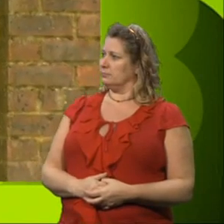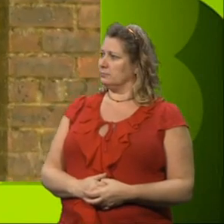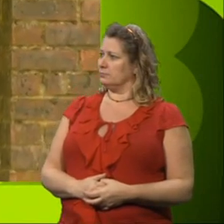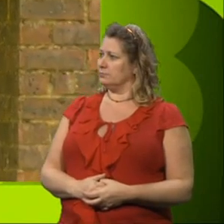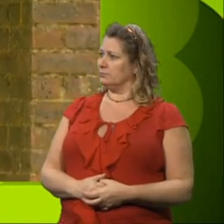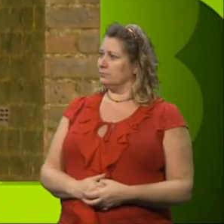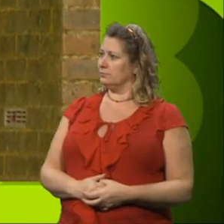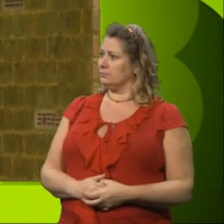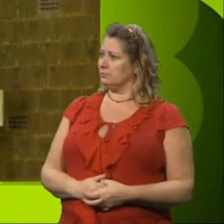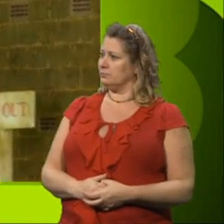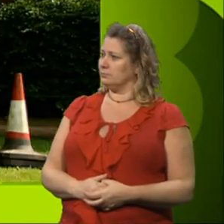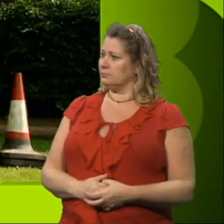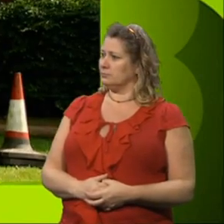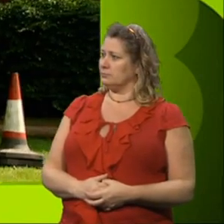Hut!